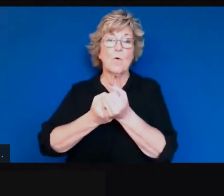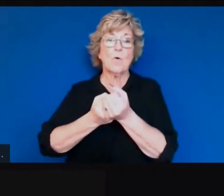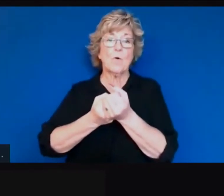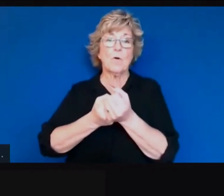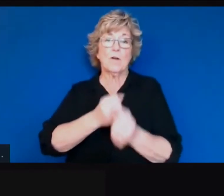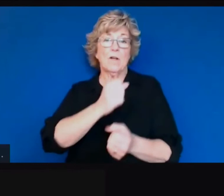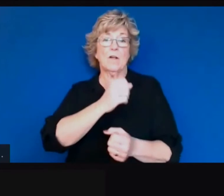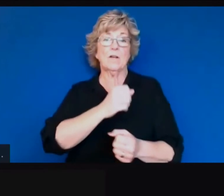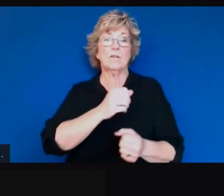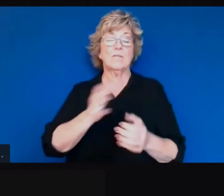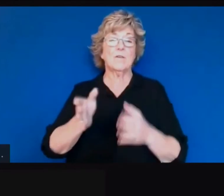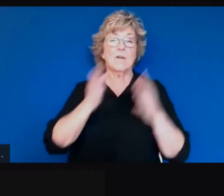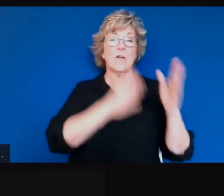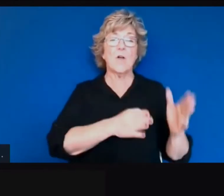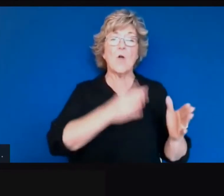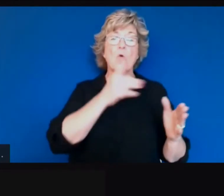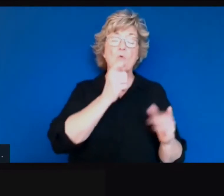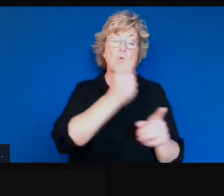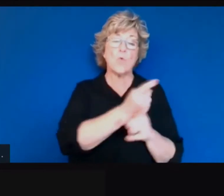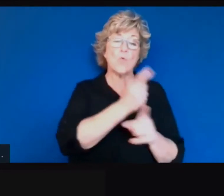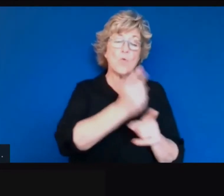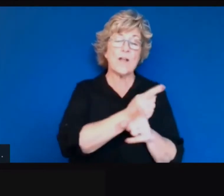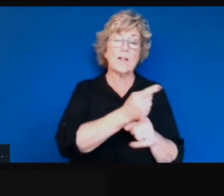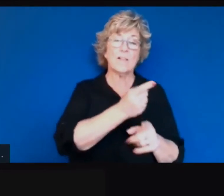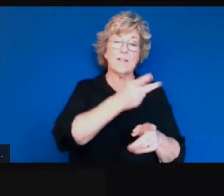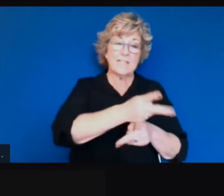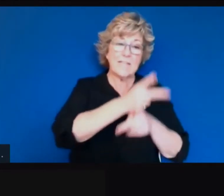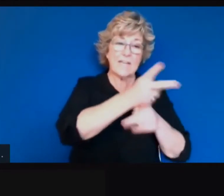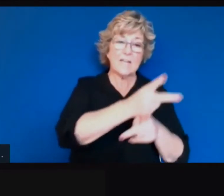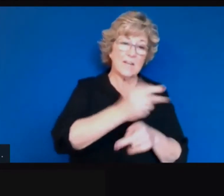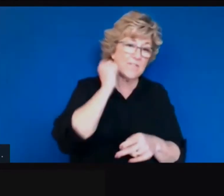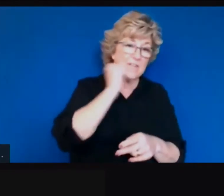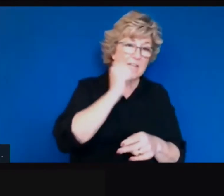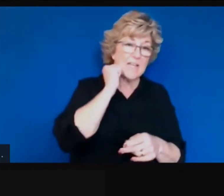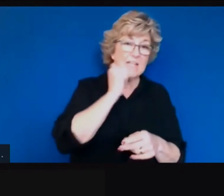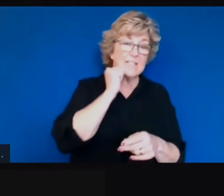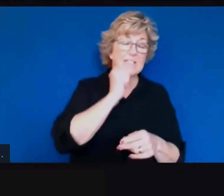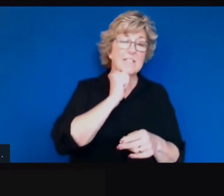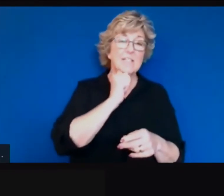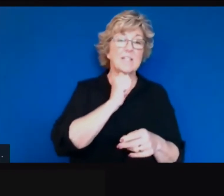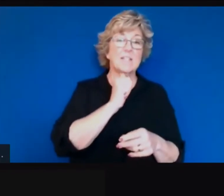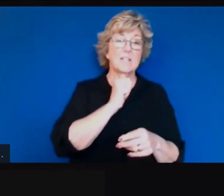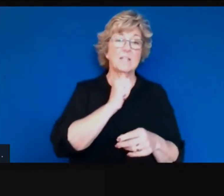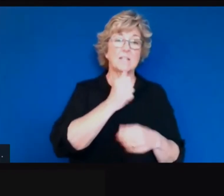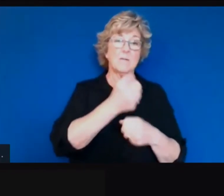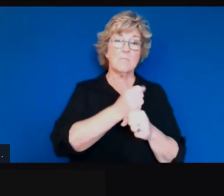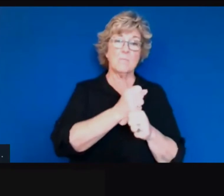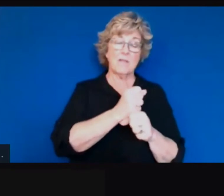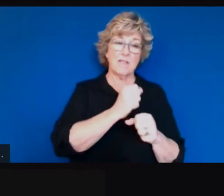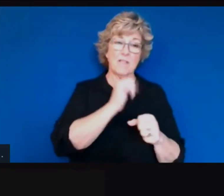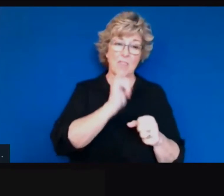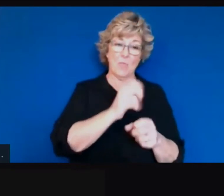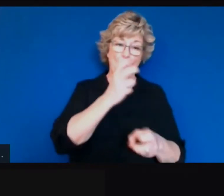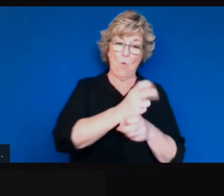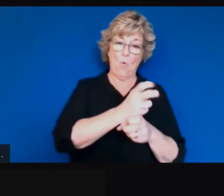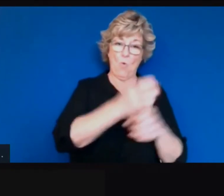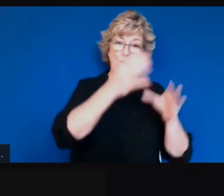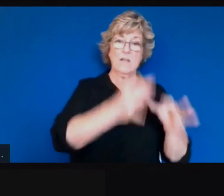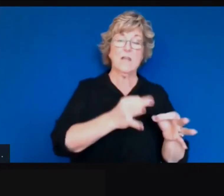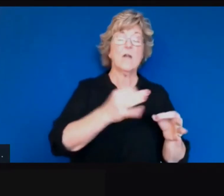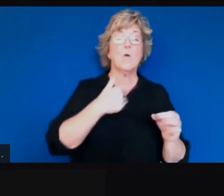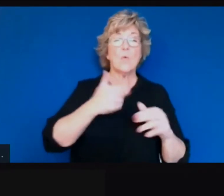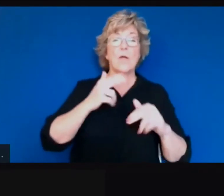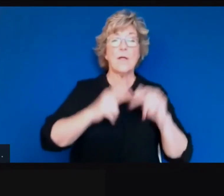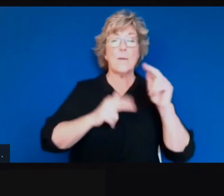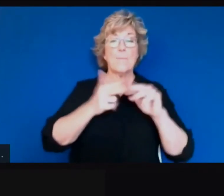clinical team to make what are challenging decisions. But we continue to build up